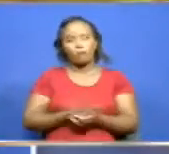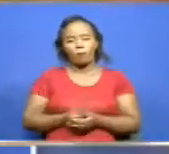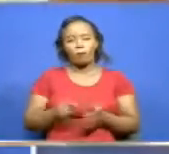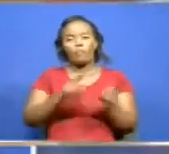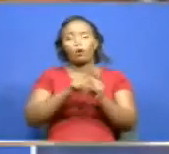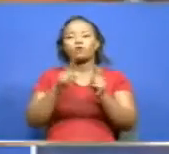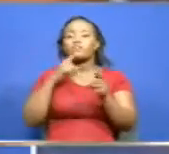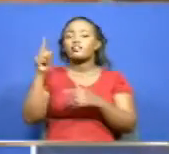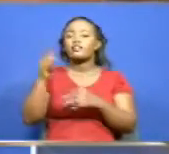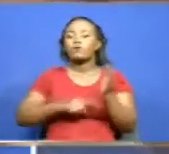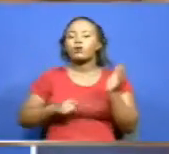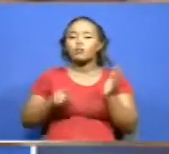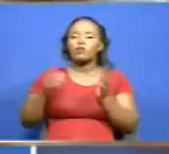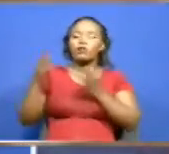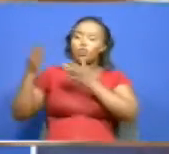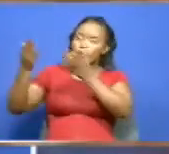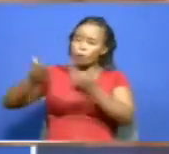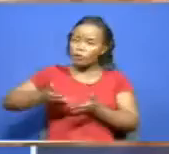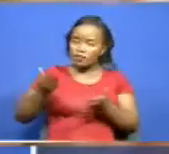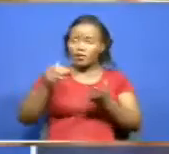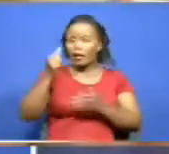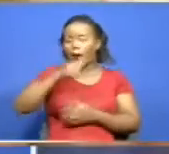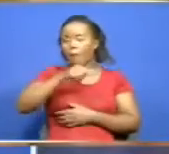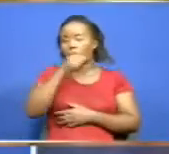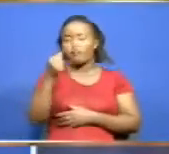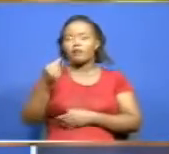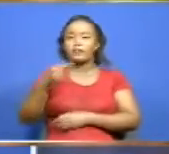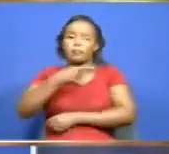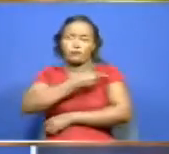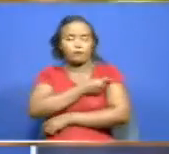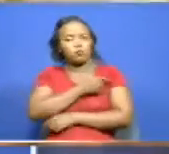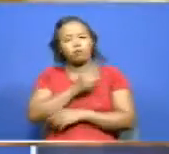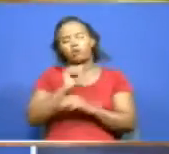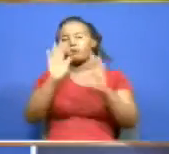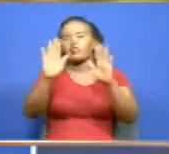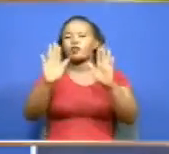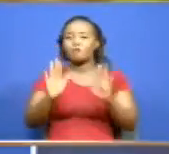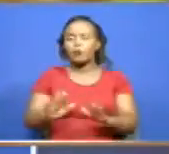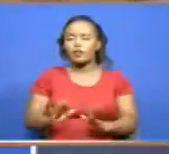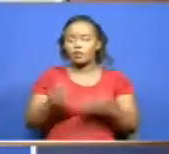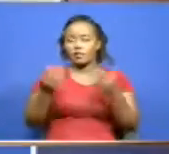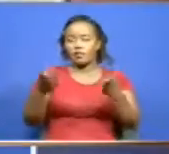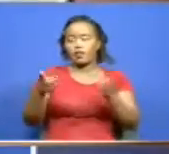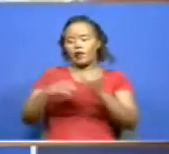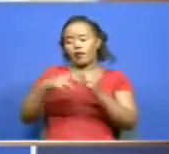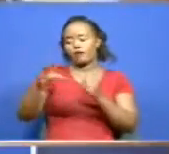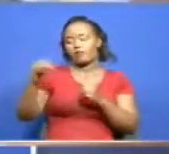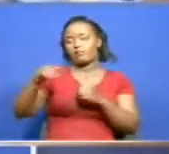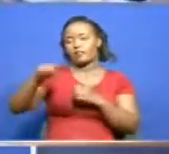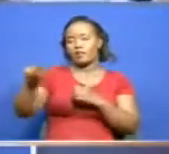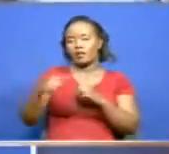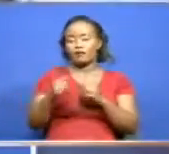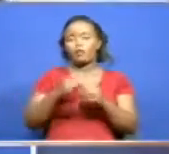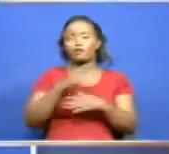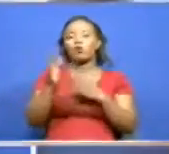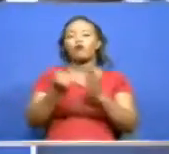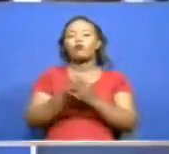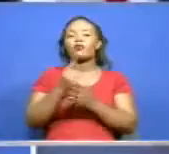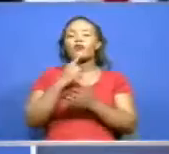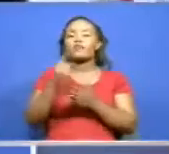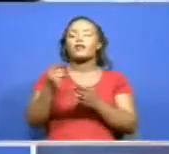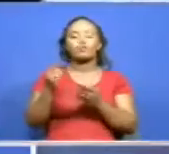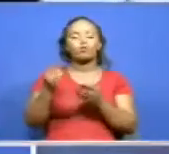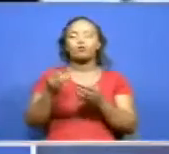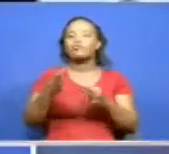uagizaji wa chanjo ya Sputnik yalifaa, waakilishi hao wanataka dozi 70,000 za chanjo hiyo zilizoagizwa humu nchini zitolewe